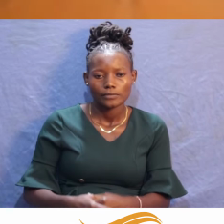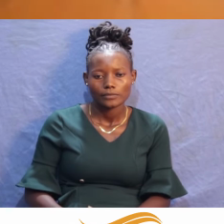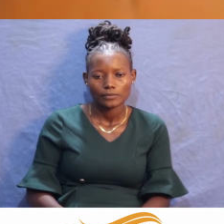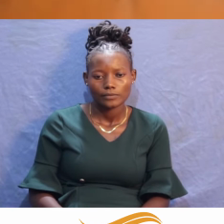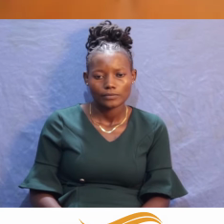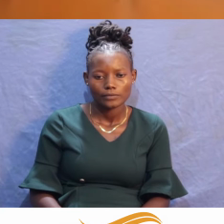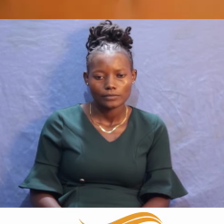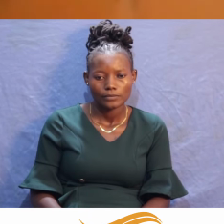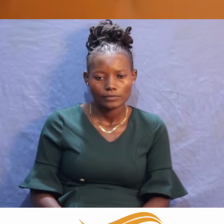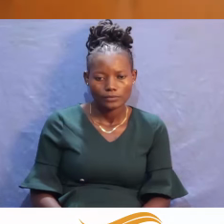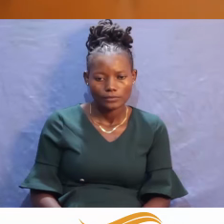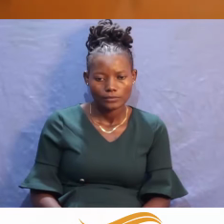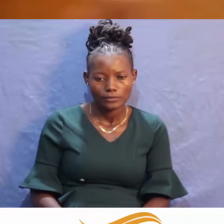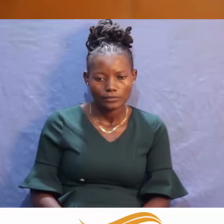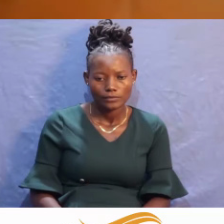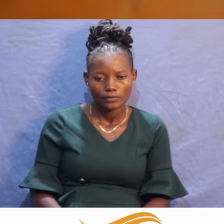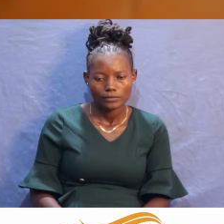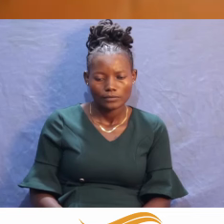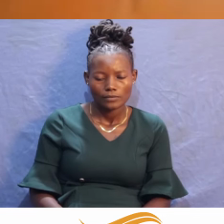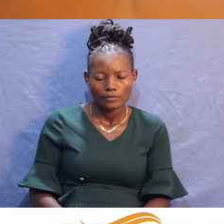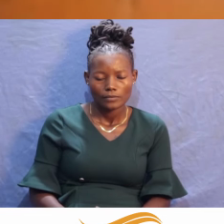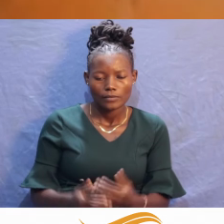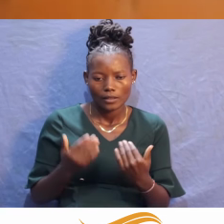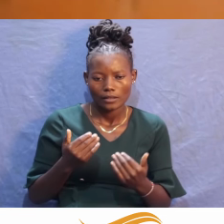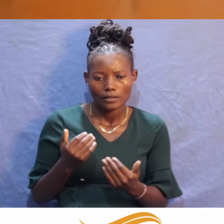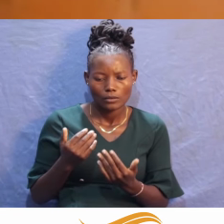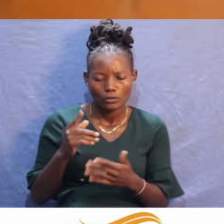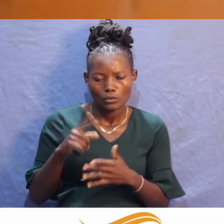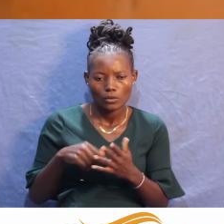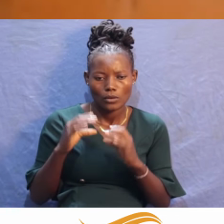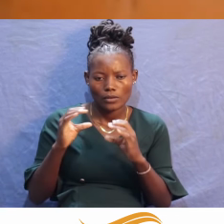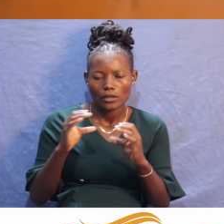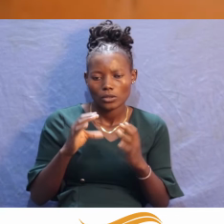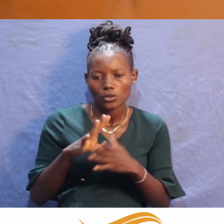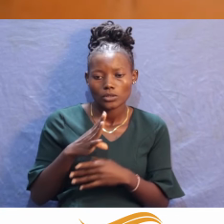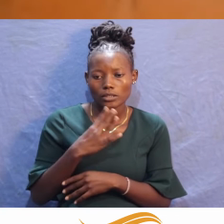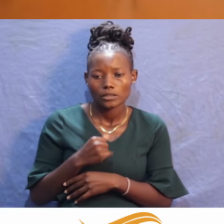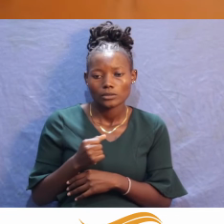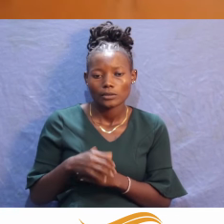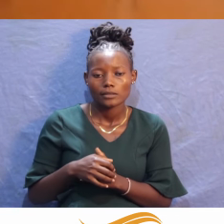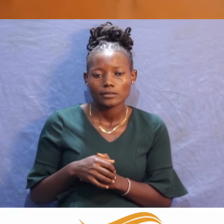John, was this the sort of the material that you think the coaches needed?